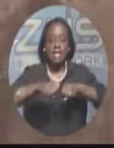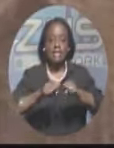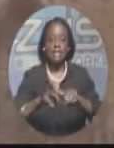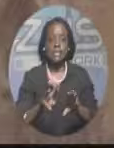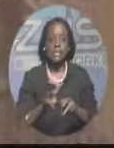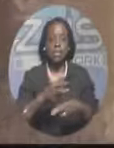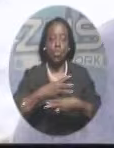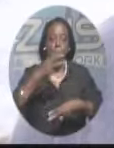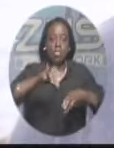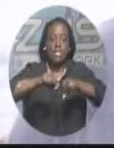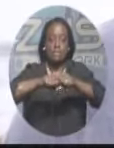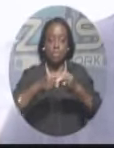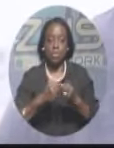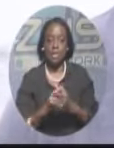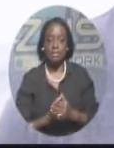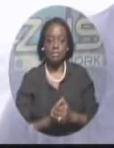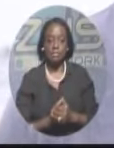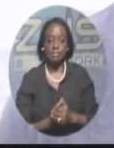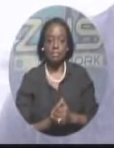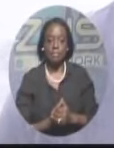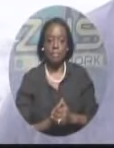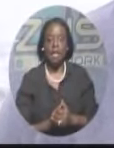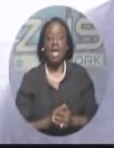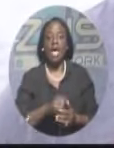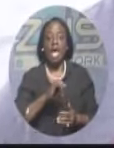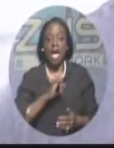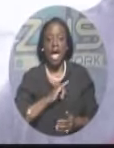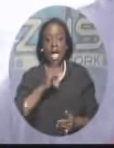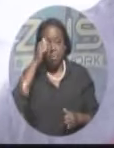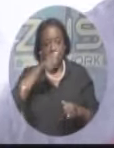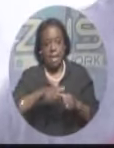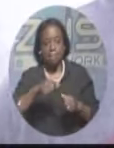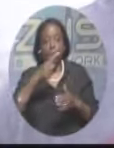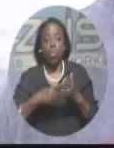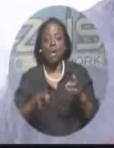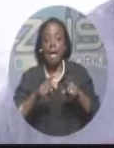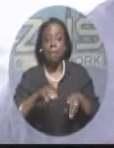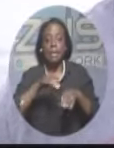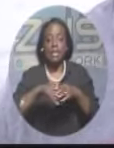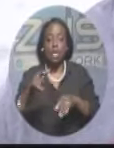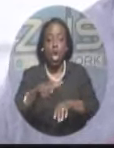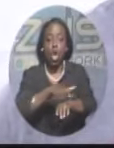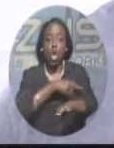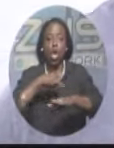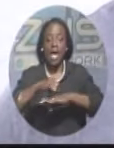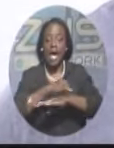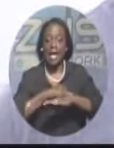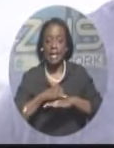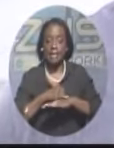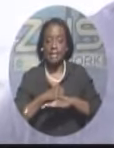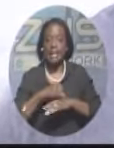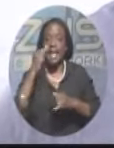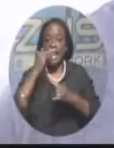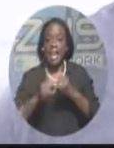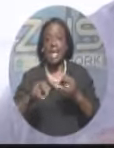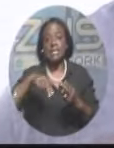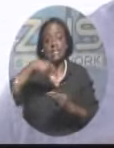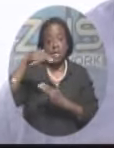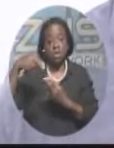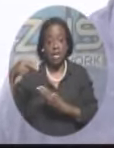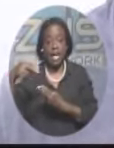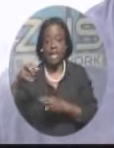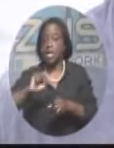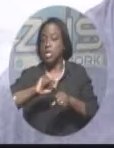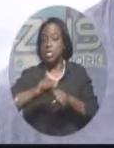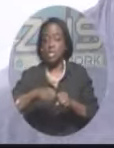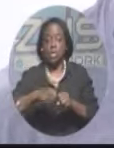to 4 feet high. I'm trying to take heed because I remember what happened in Long Island and the last hurricanes, the